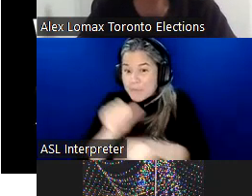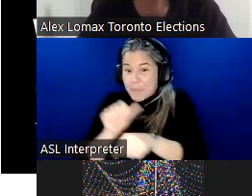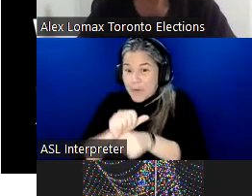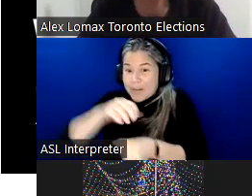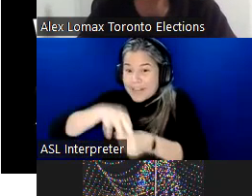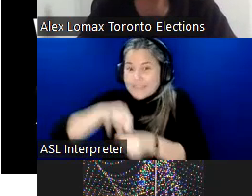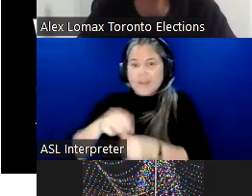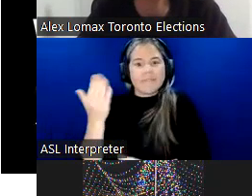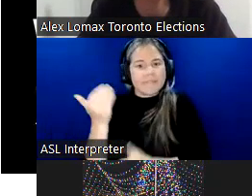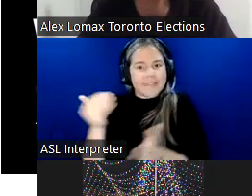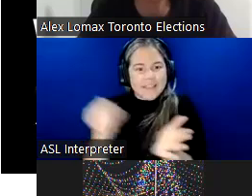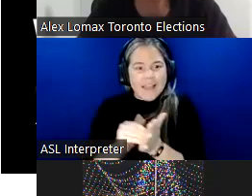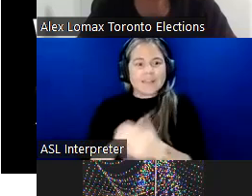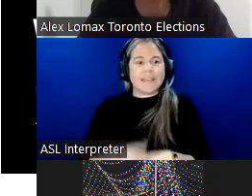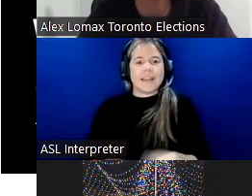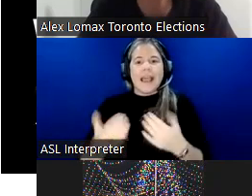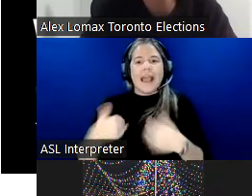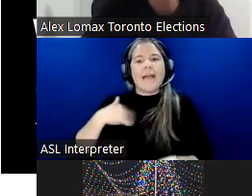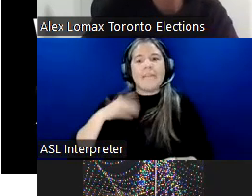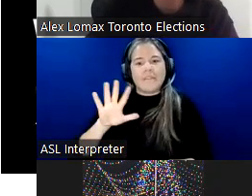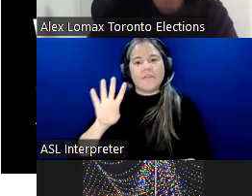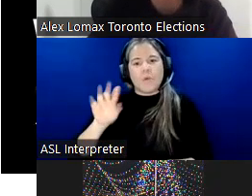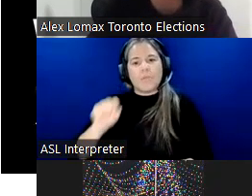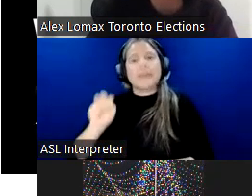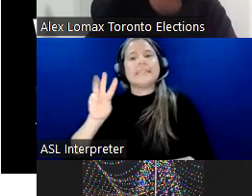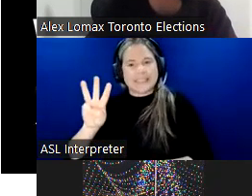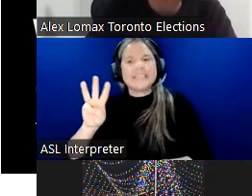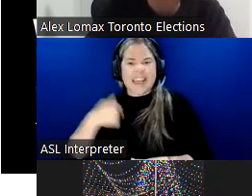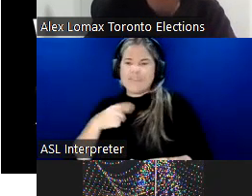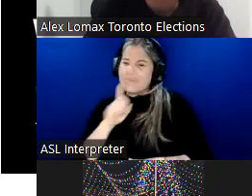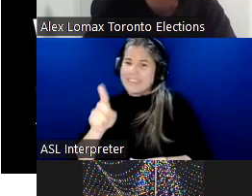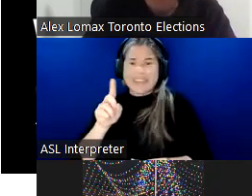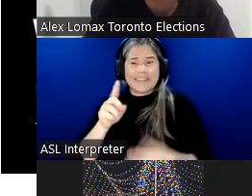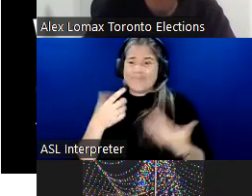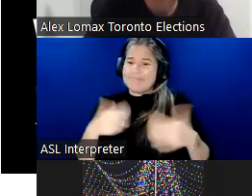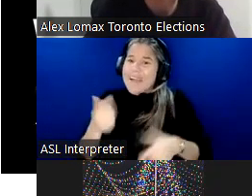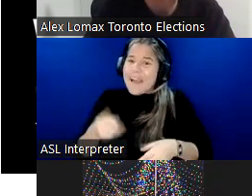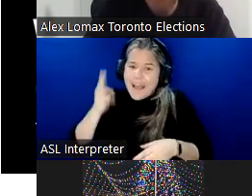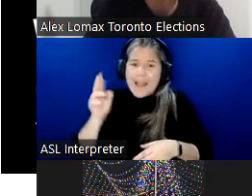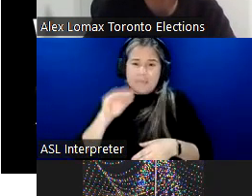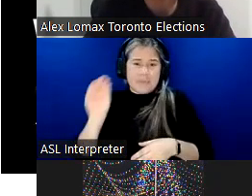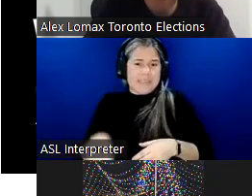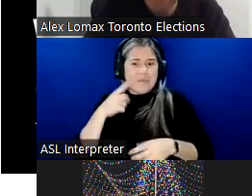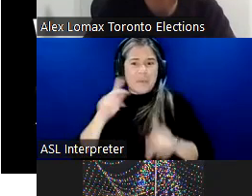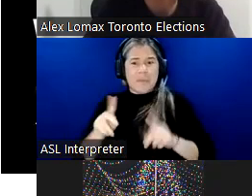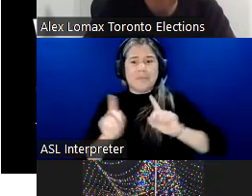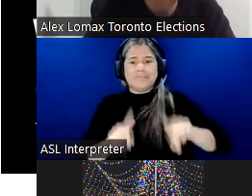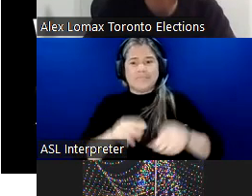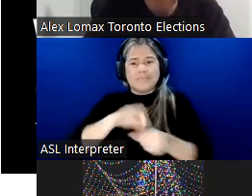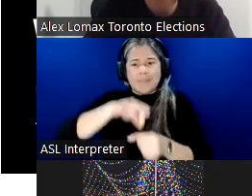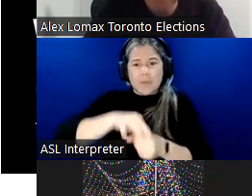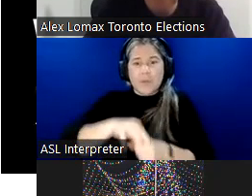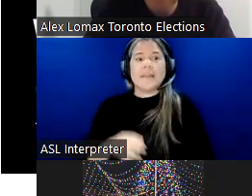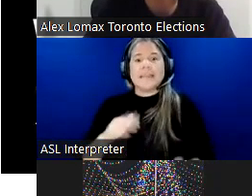was 54.67%, which is the highest turnout for large cities in Canada. The city clerk is an officer of the city, and their duties